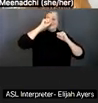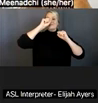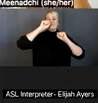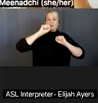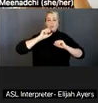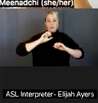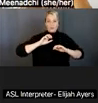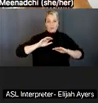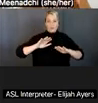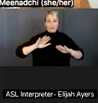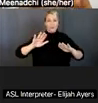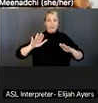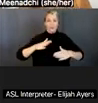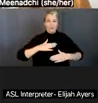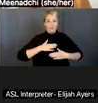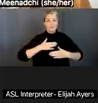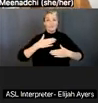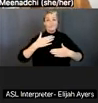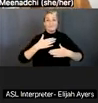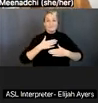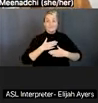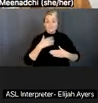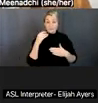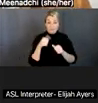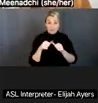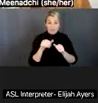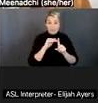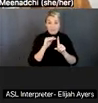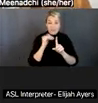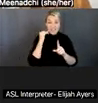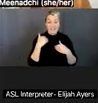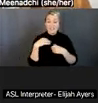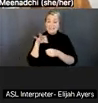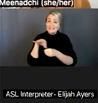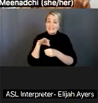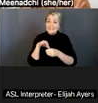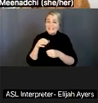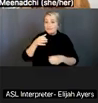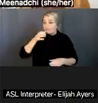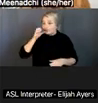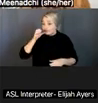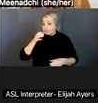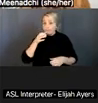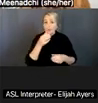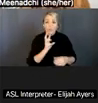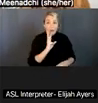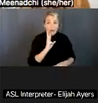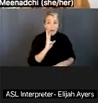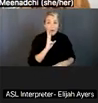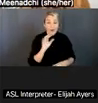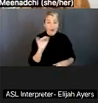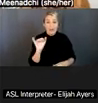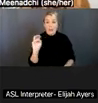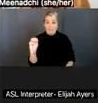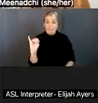We'll remind folks, right? If you have a cup of tea with you or some water, you can have some of that. Miro is also available